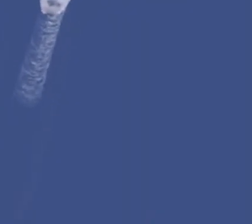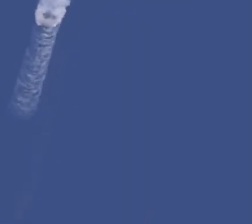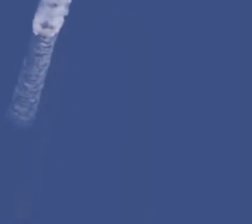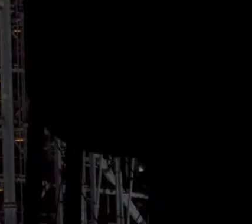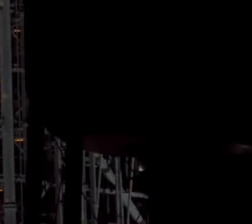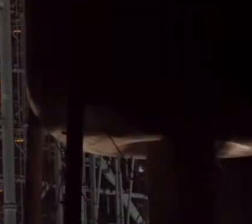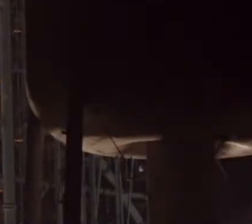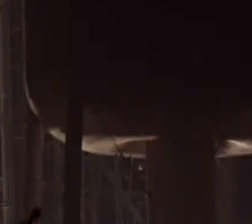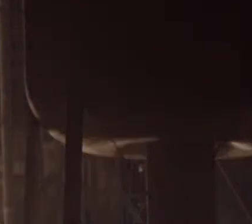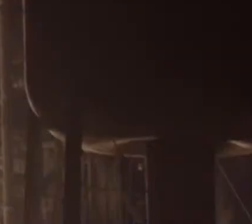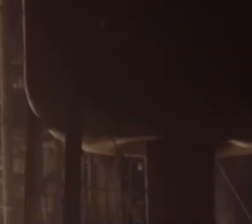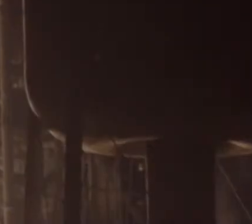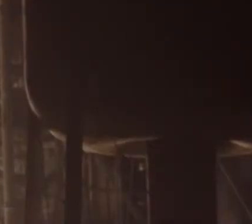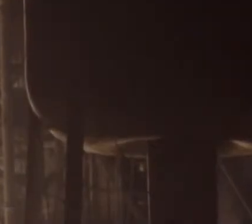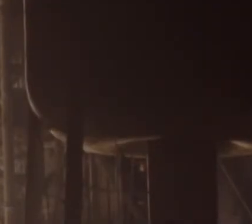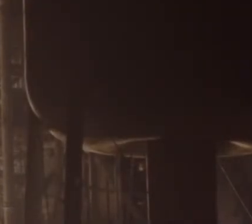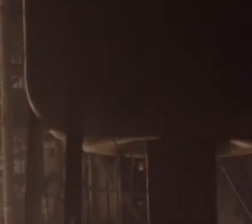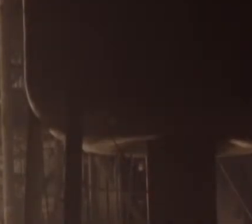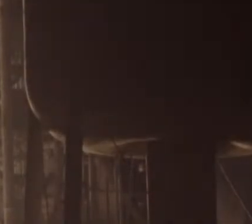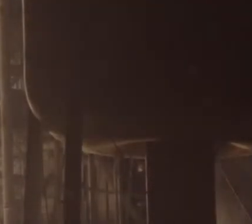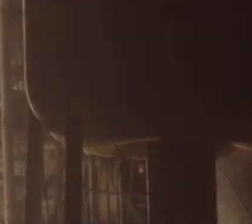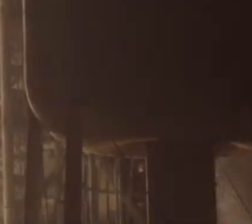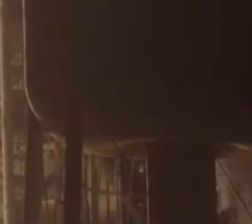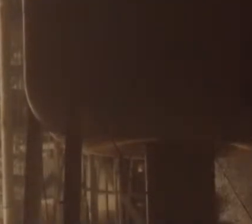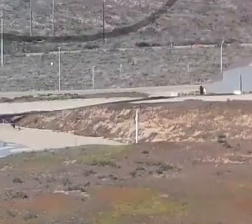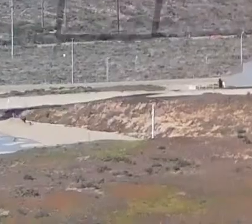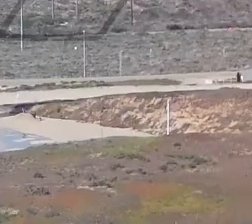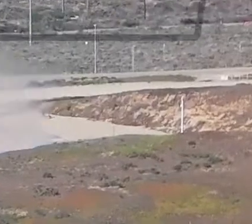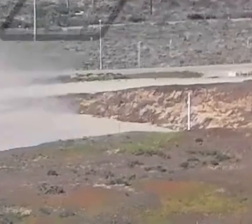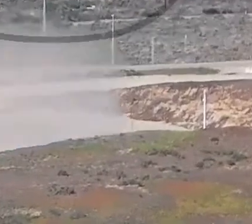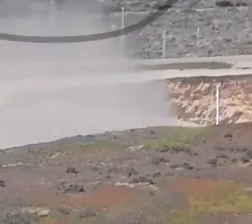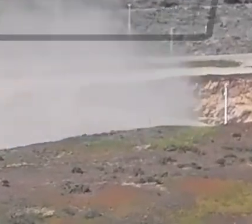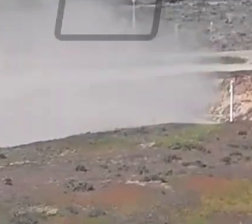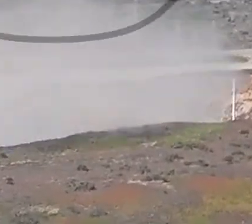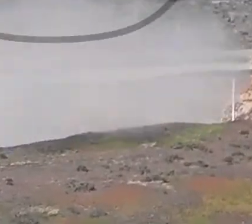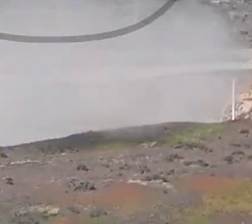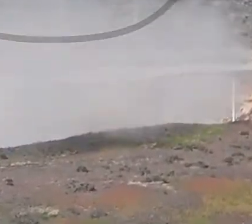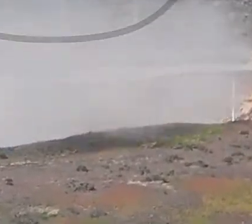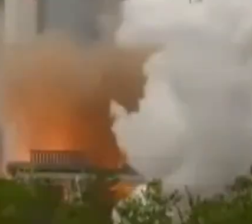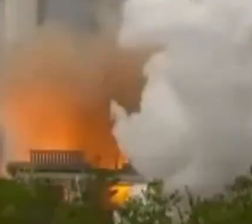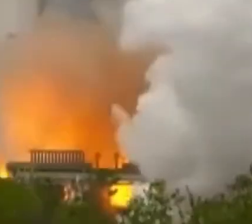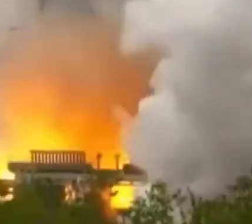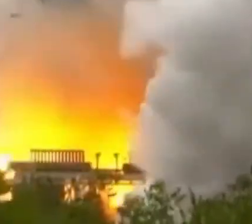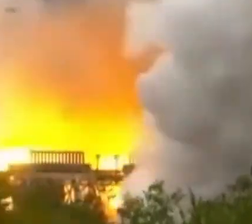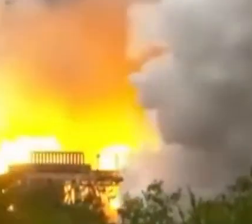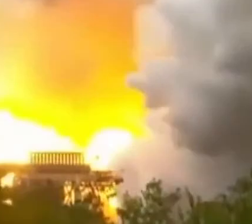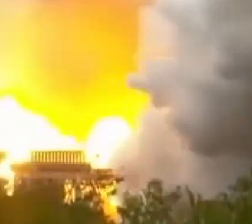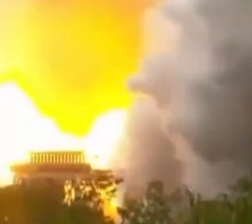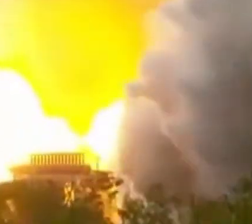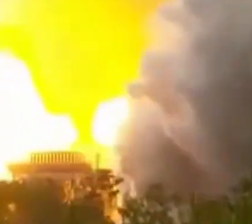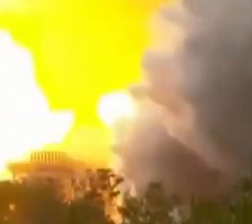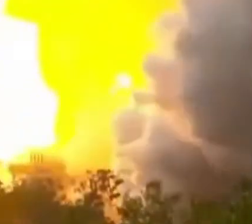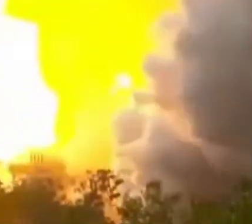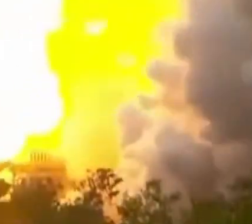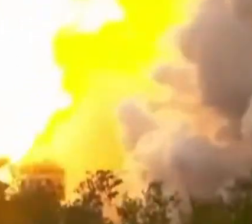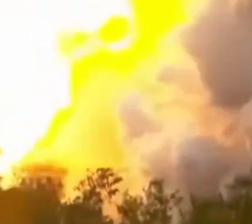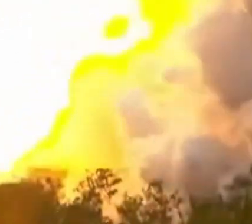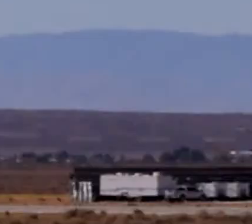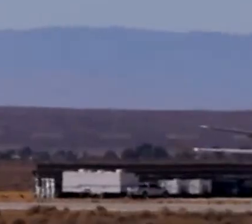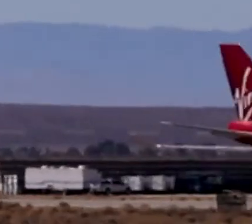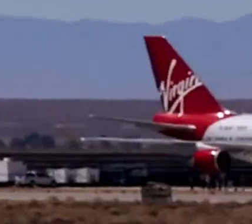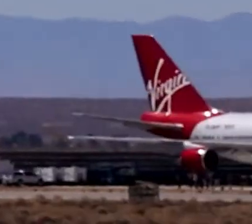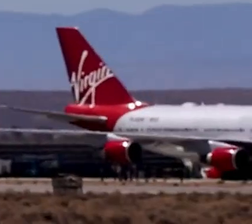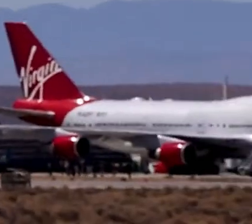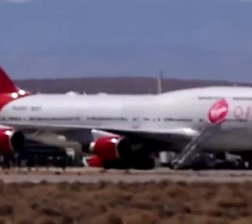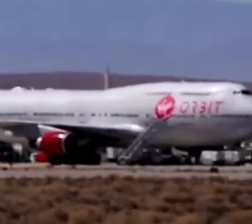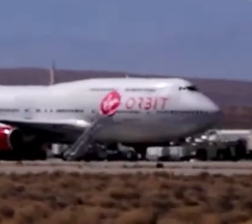Off. It's orange! 145! Oh my god! Oh my god! Decollage. Look at